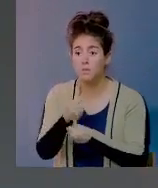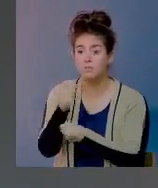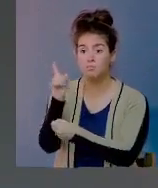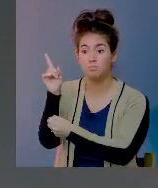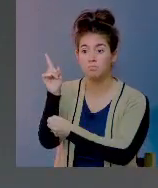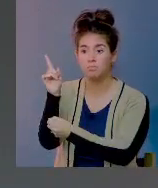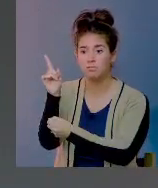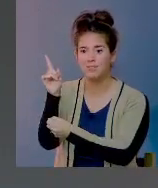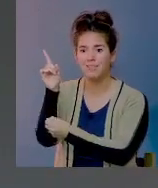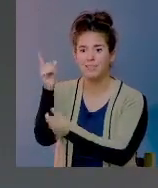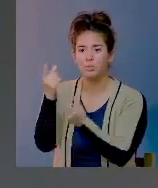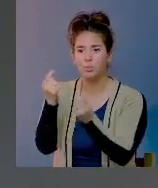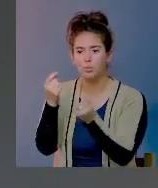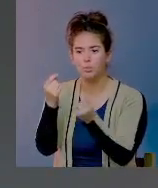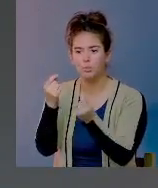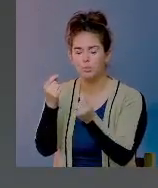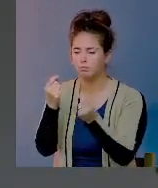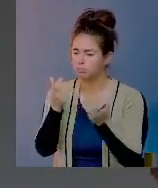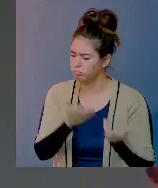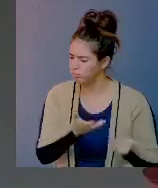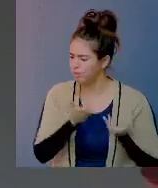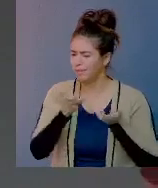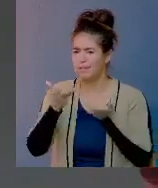to the final conclusion. Let's pray.